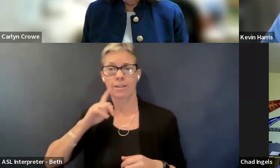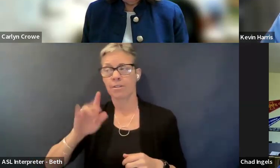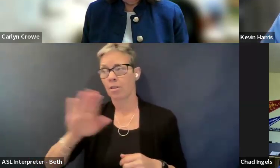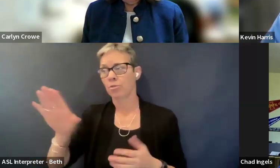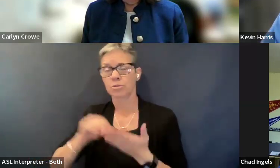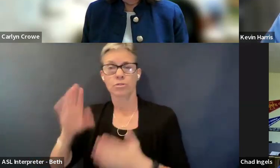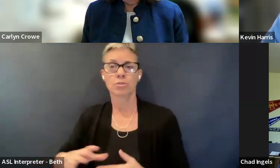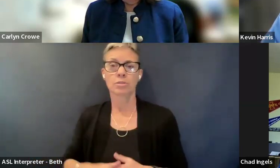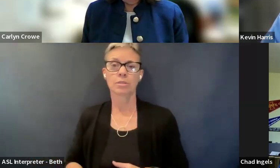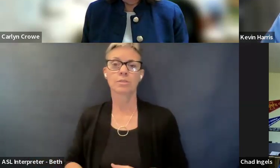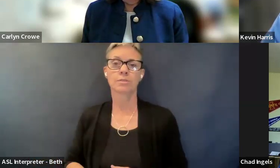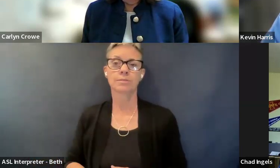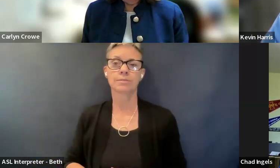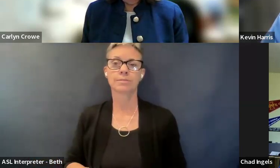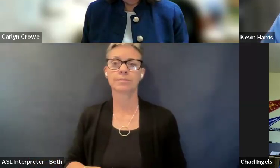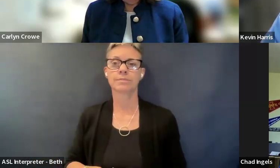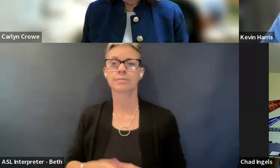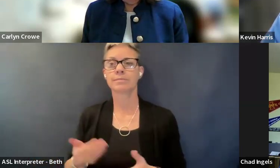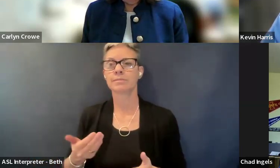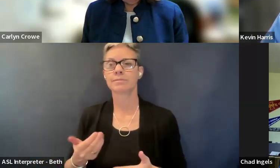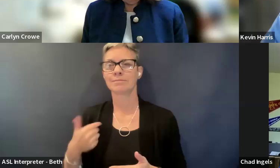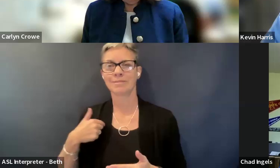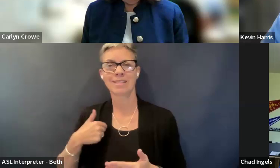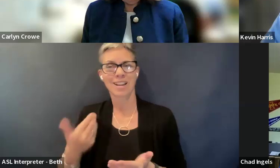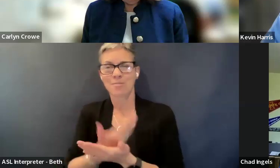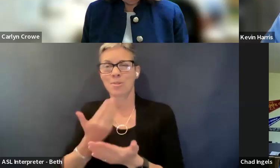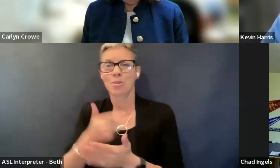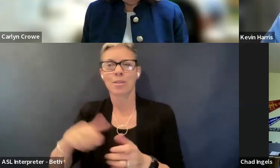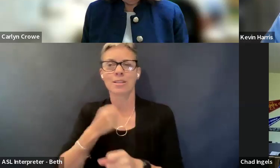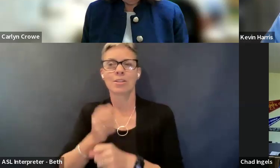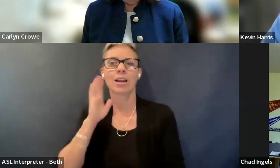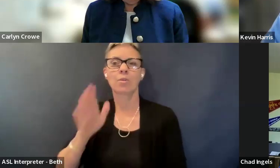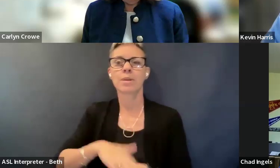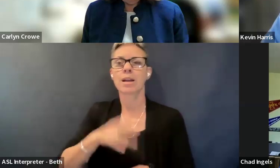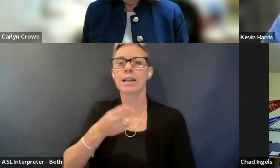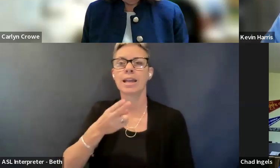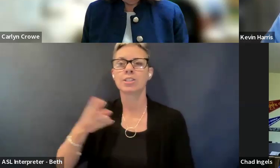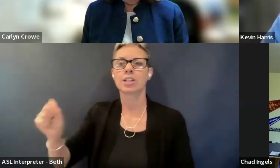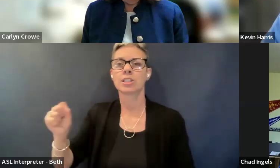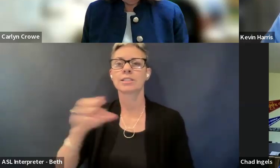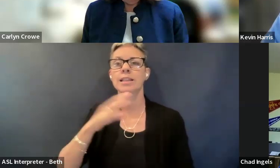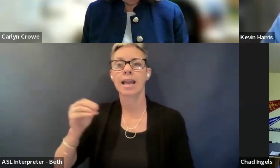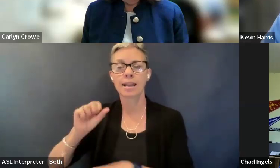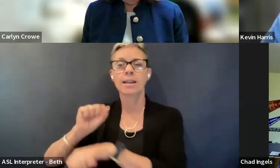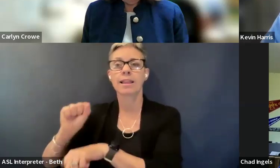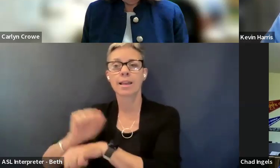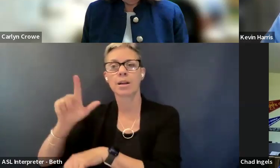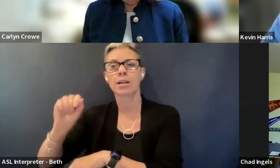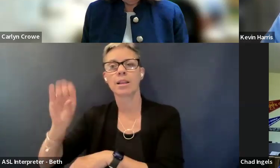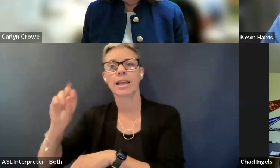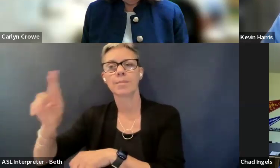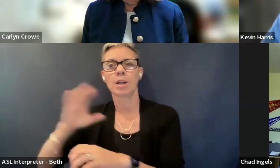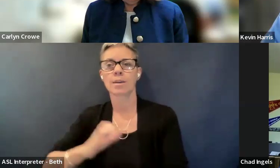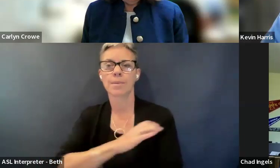students. New this year, I'm going to be on HHS and both labor committees, and I have not